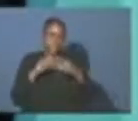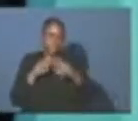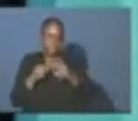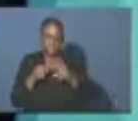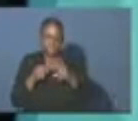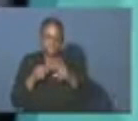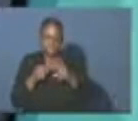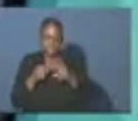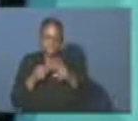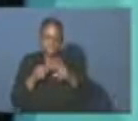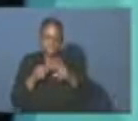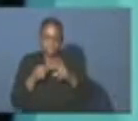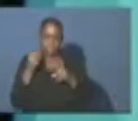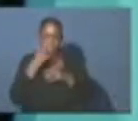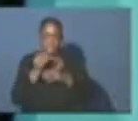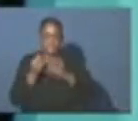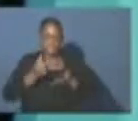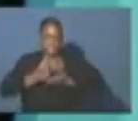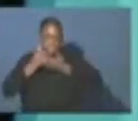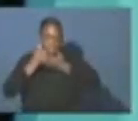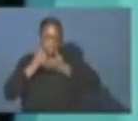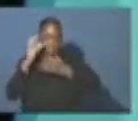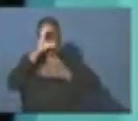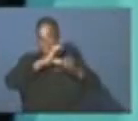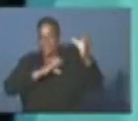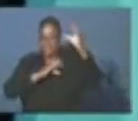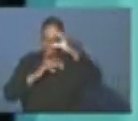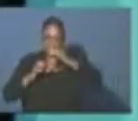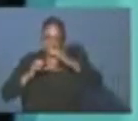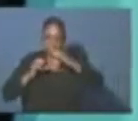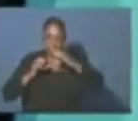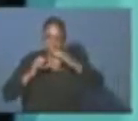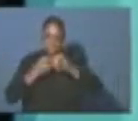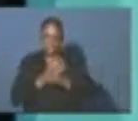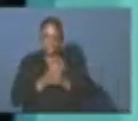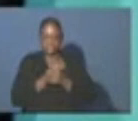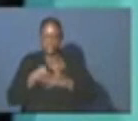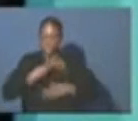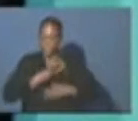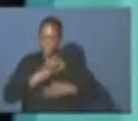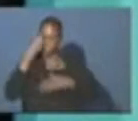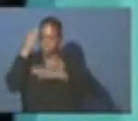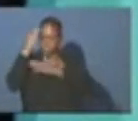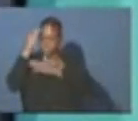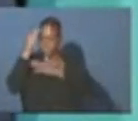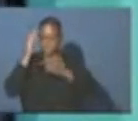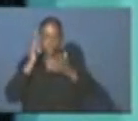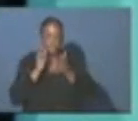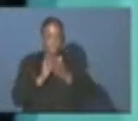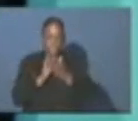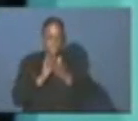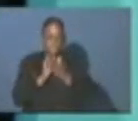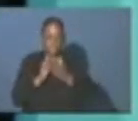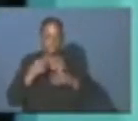risks, but as well as risks related to climate and health. We are fully aware that we are susceptible